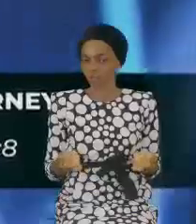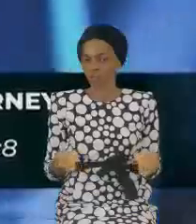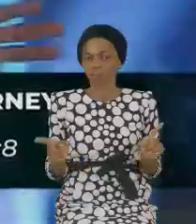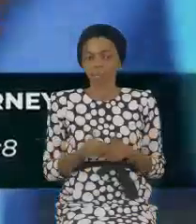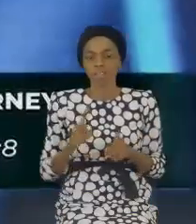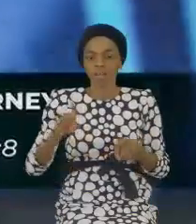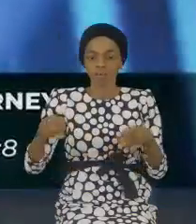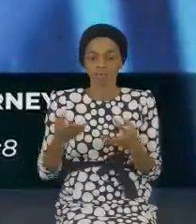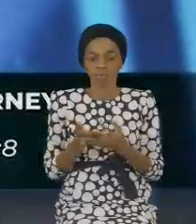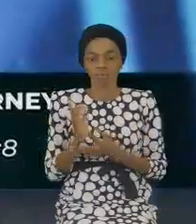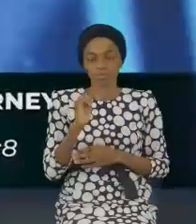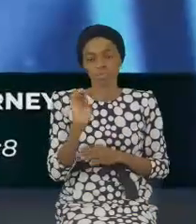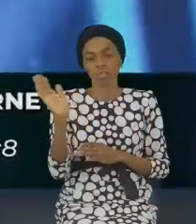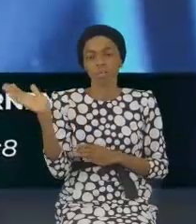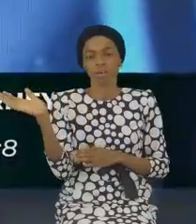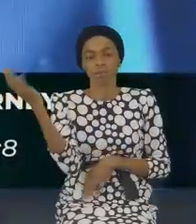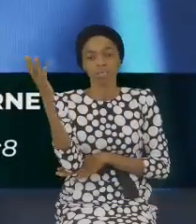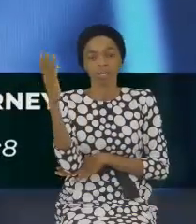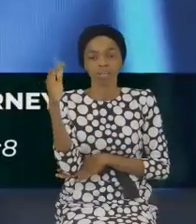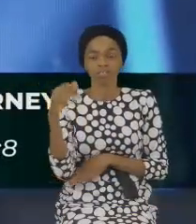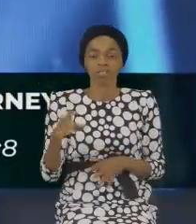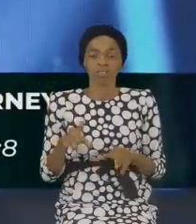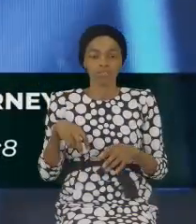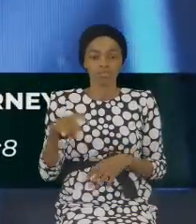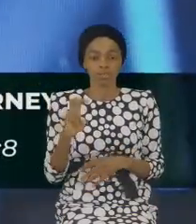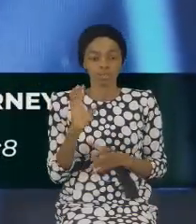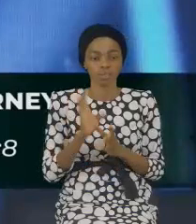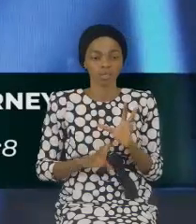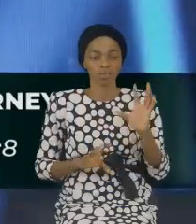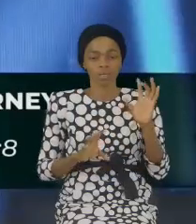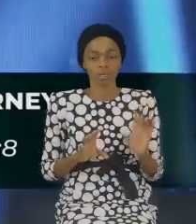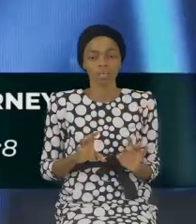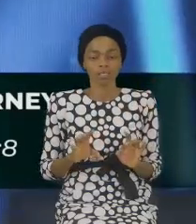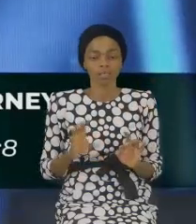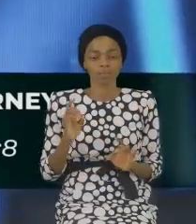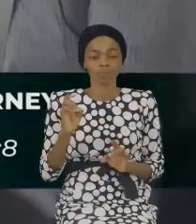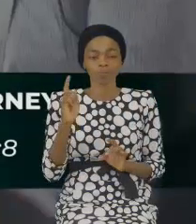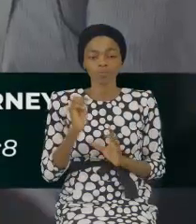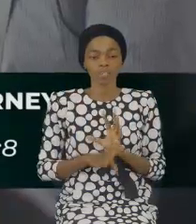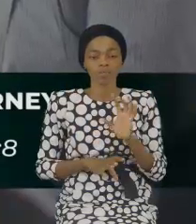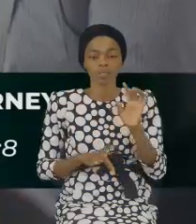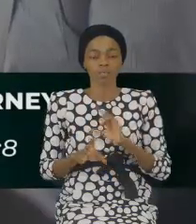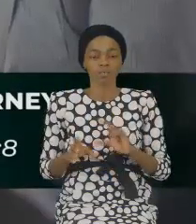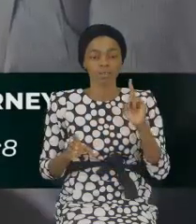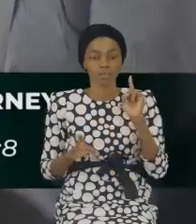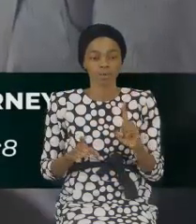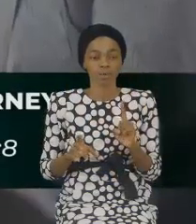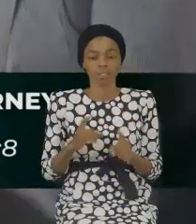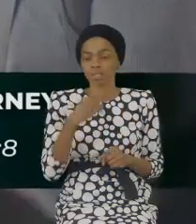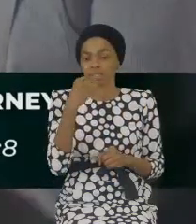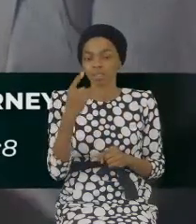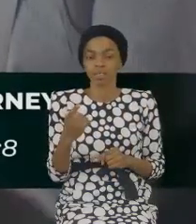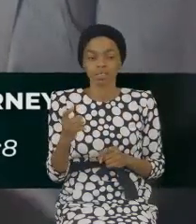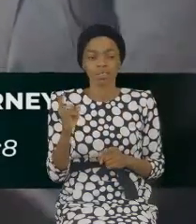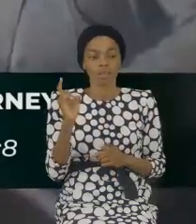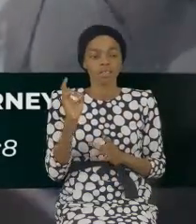going through the wilderness journey. Look at chapter 8 of Deuteronomy, reading from verse 1. It says in